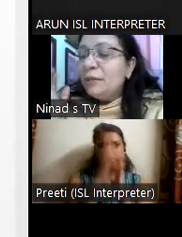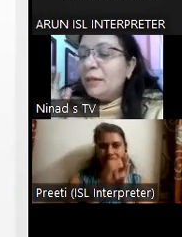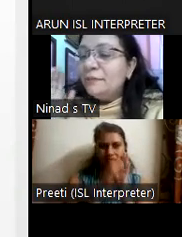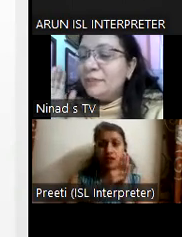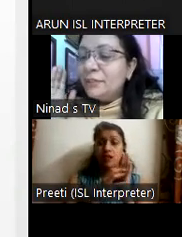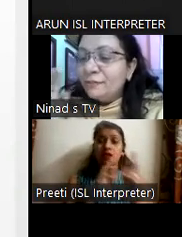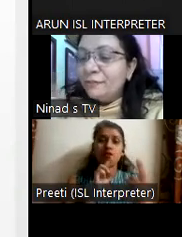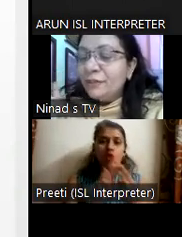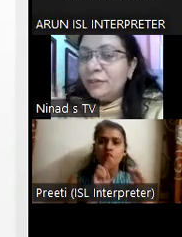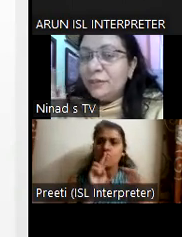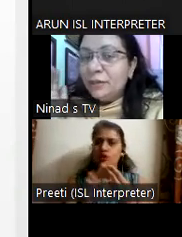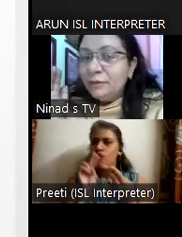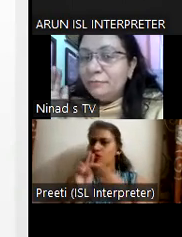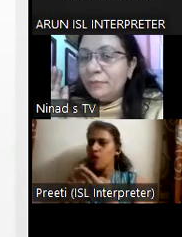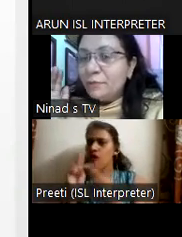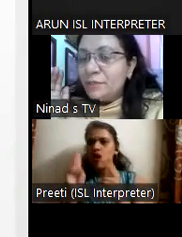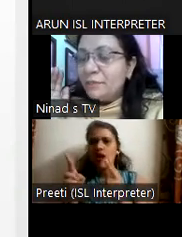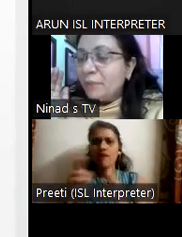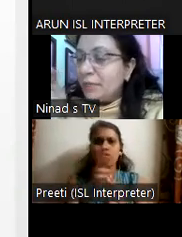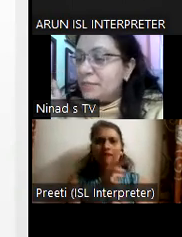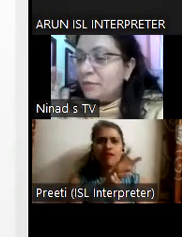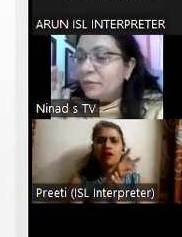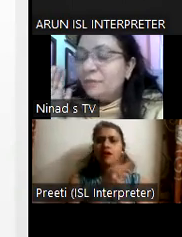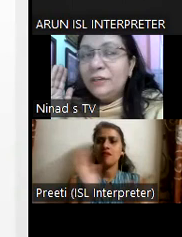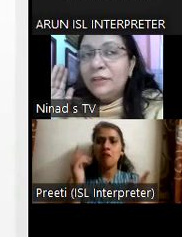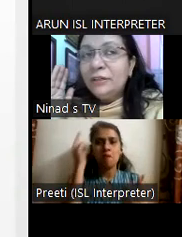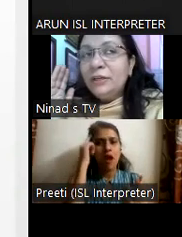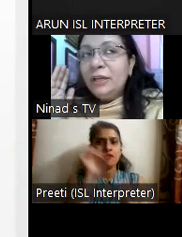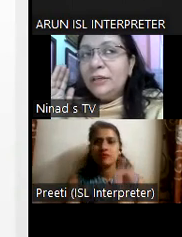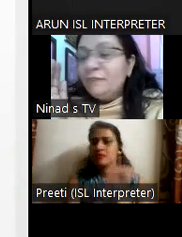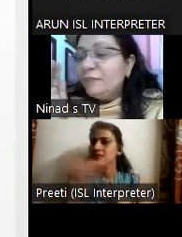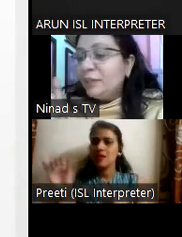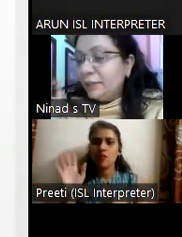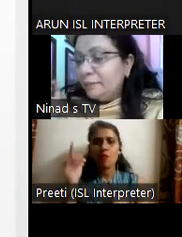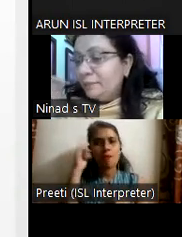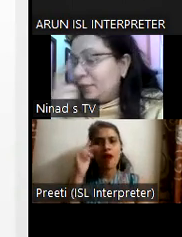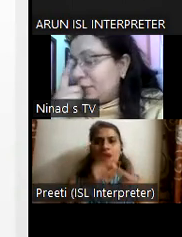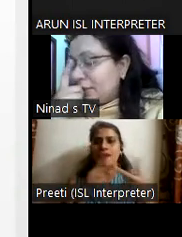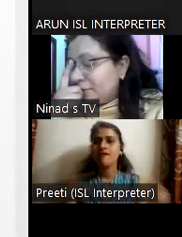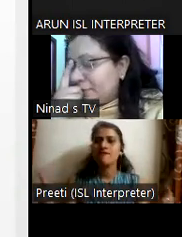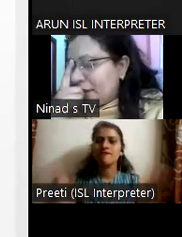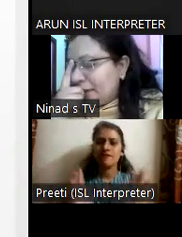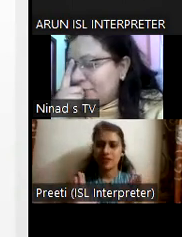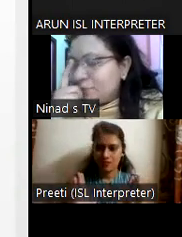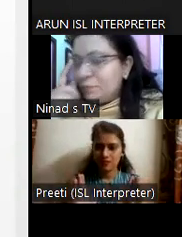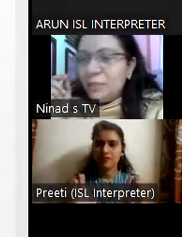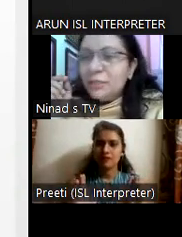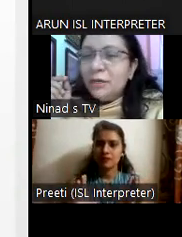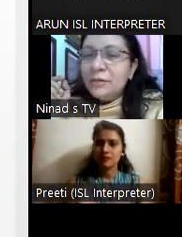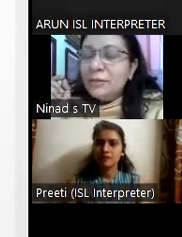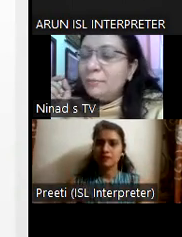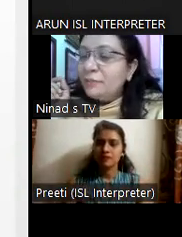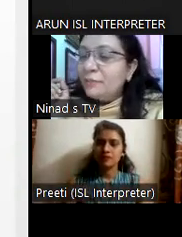everyone with a different, I would say, mindset, or differently. I happened to